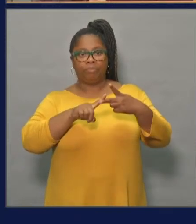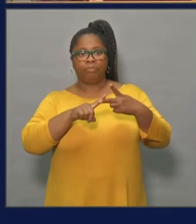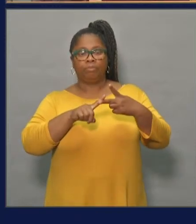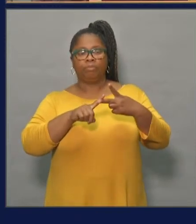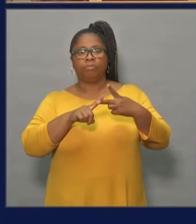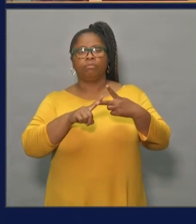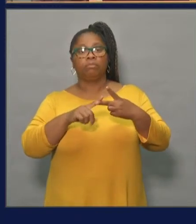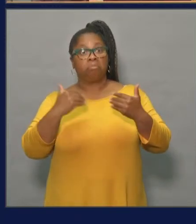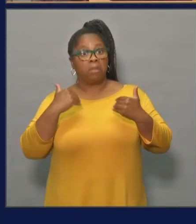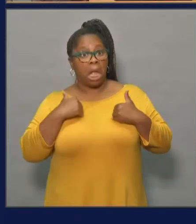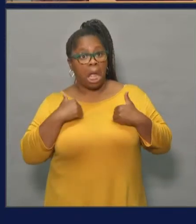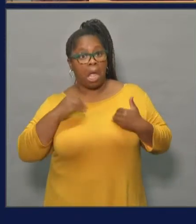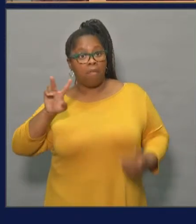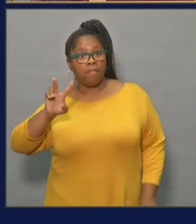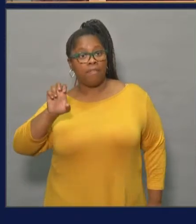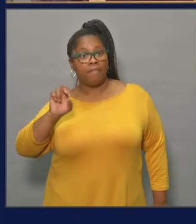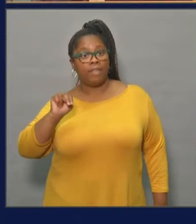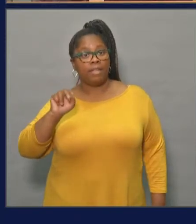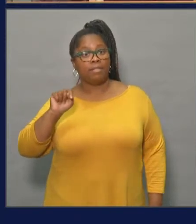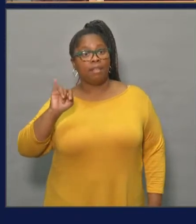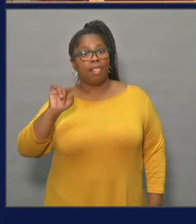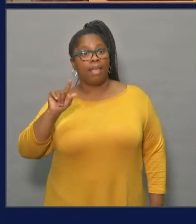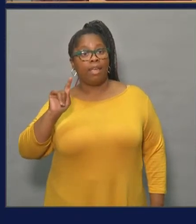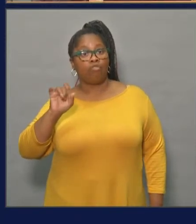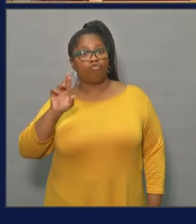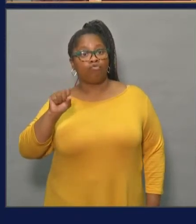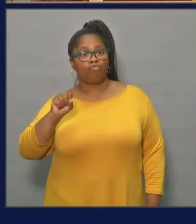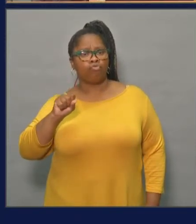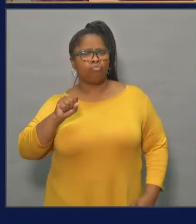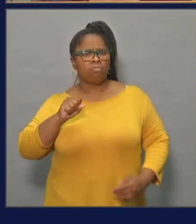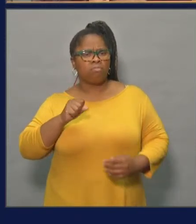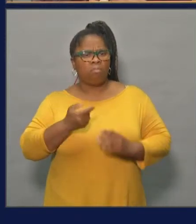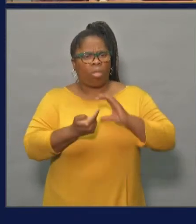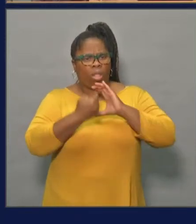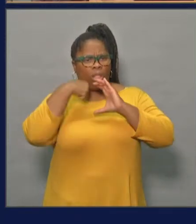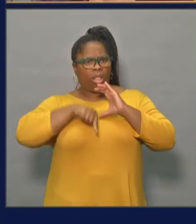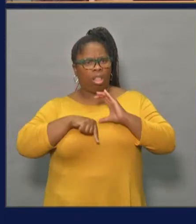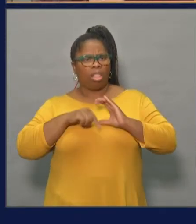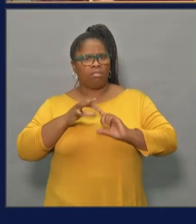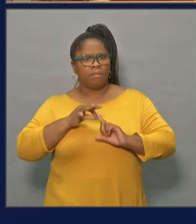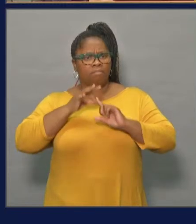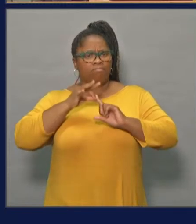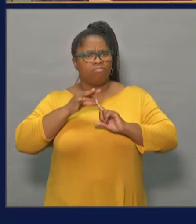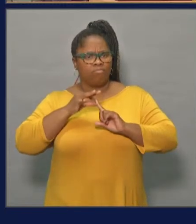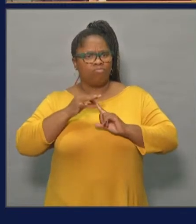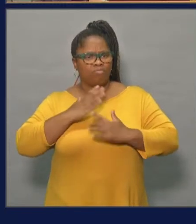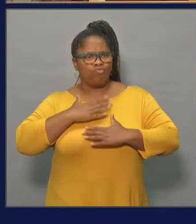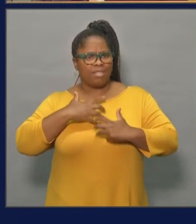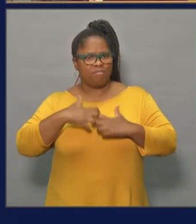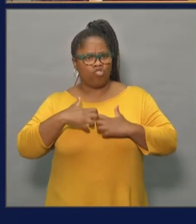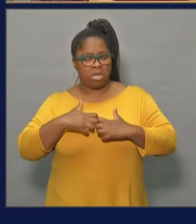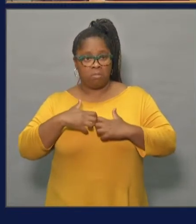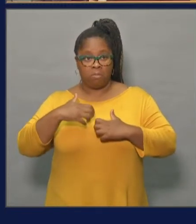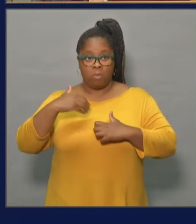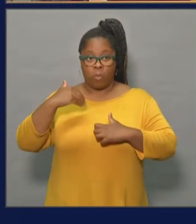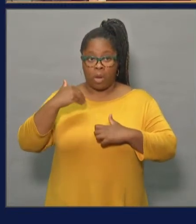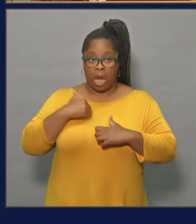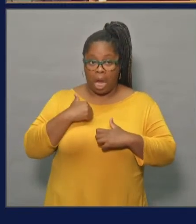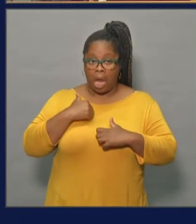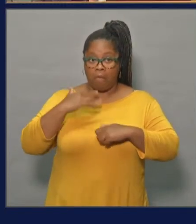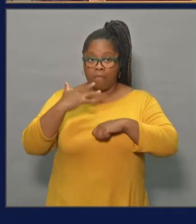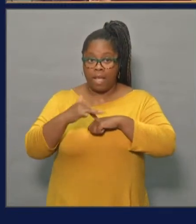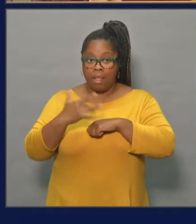of ventilators in our hospitals. And again, when we're looking at this information, we want the total number of